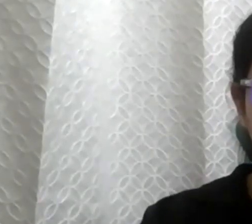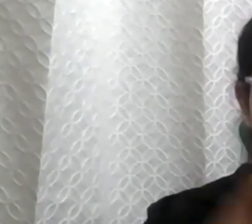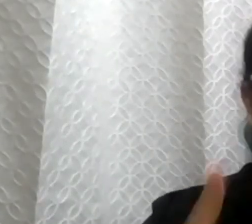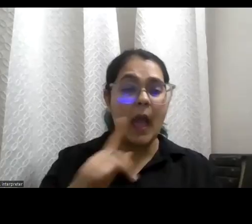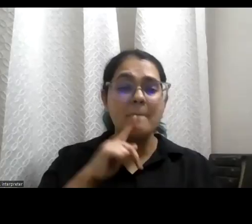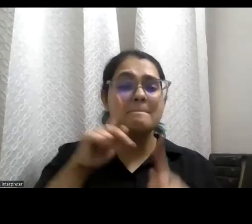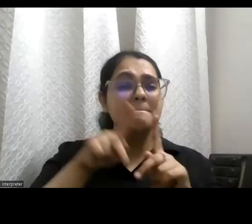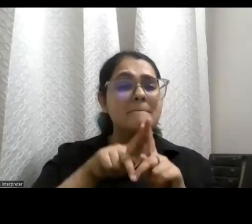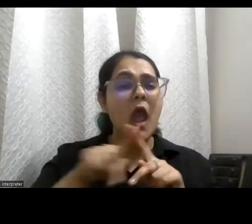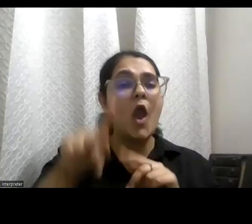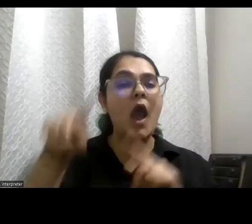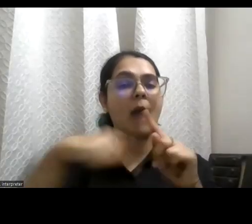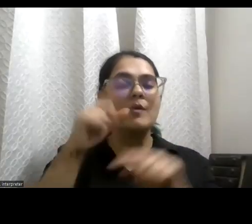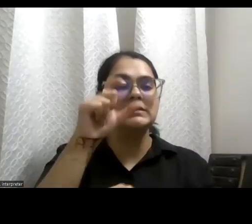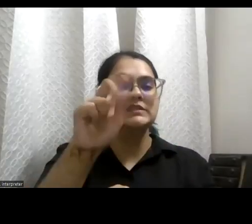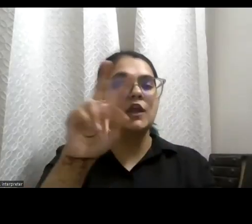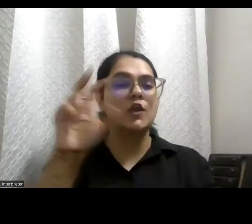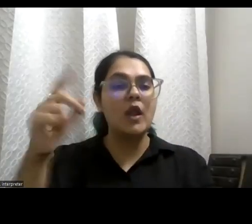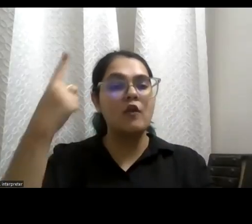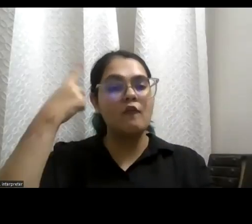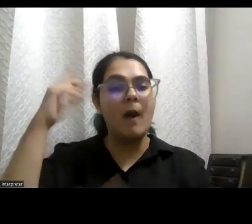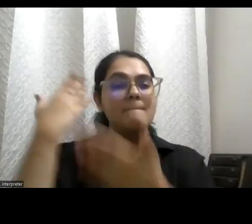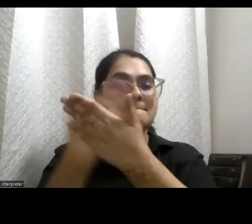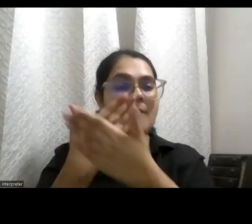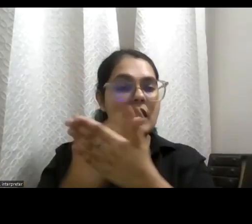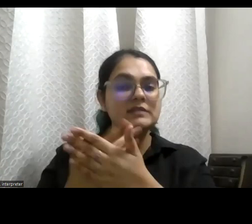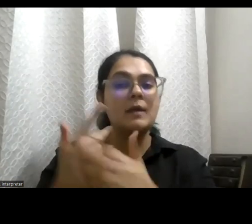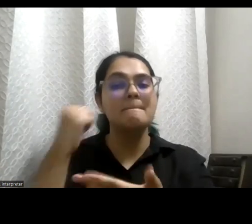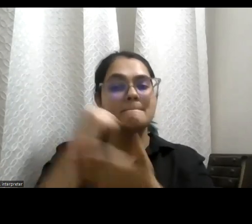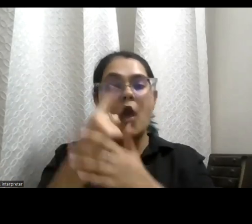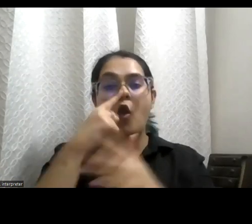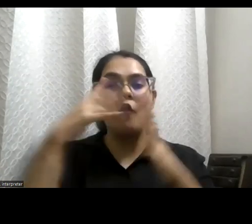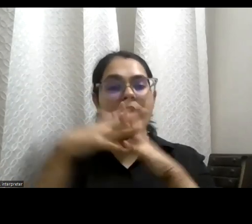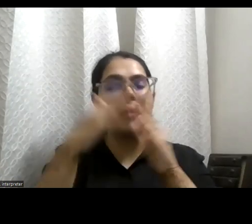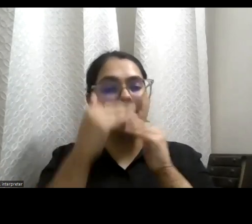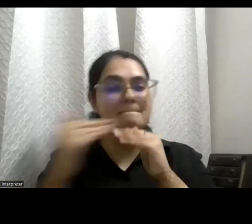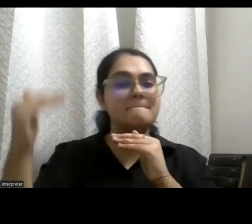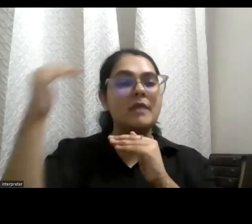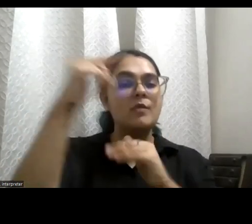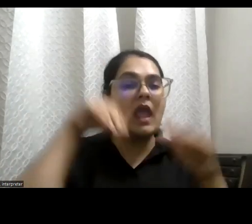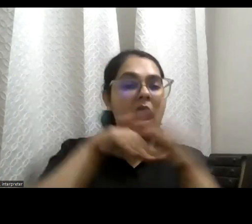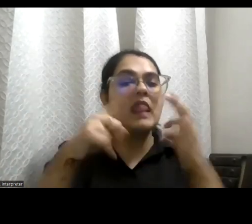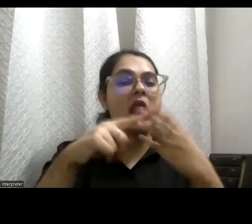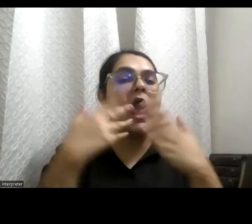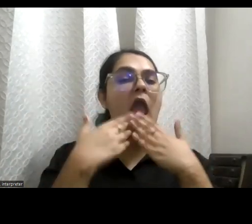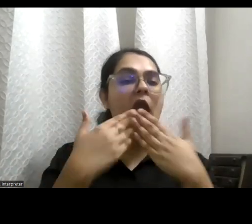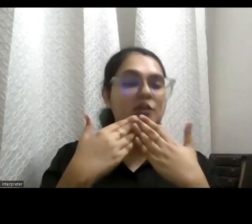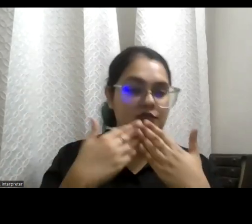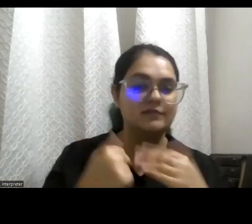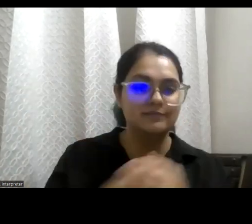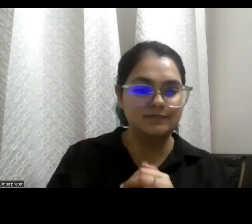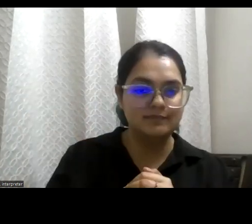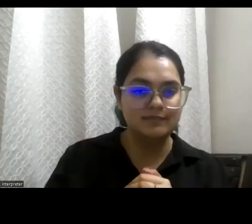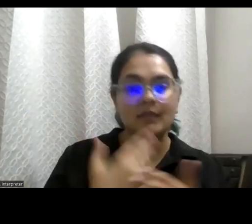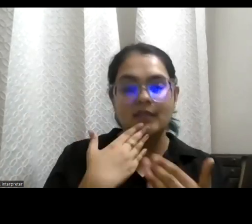of C20, which is participation and promotion of women and girls in STEM education and profession. Thank you